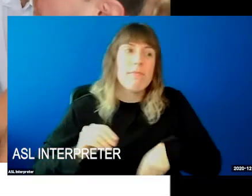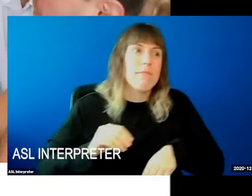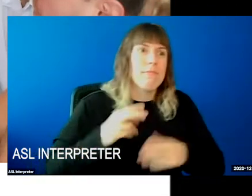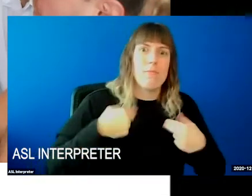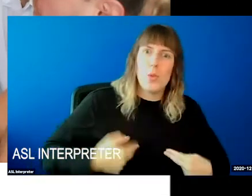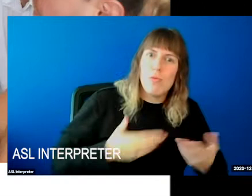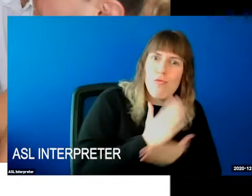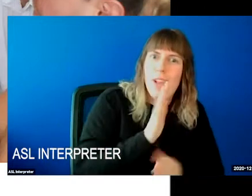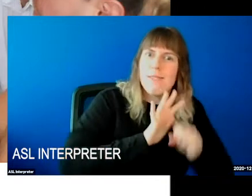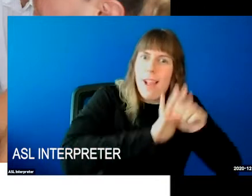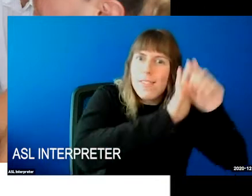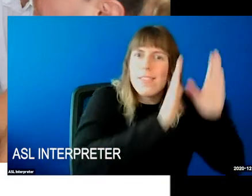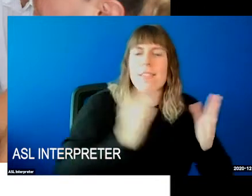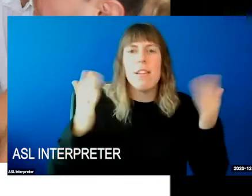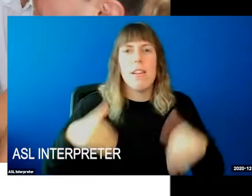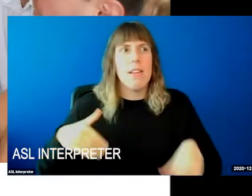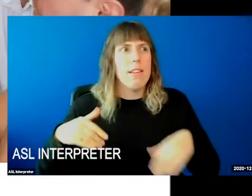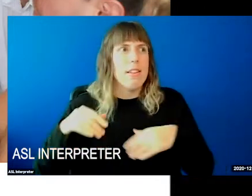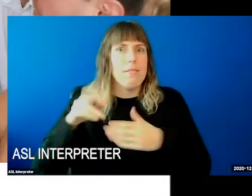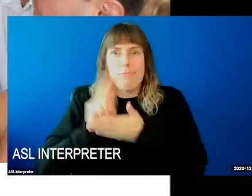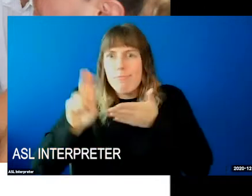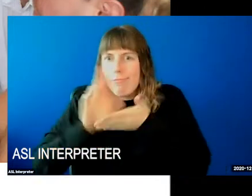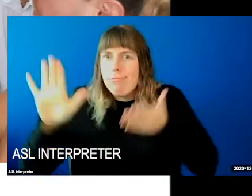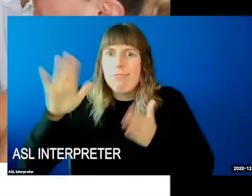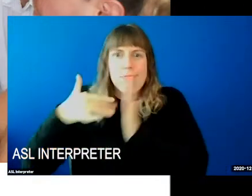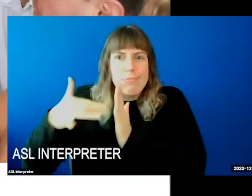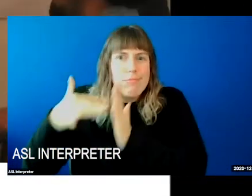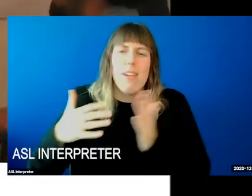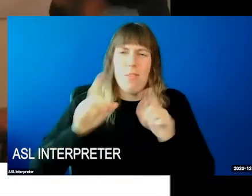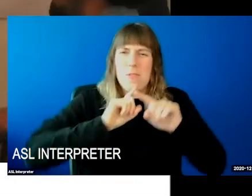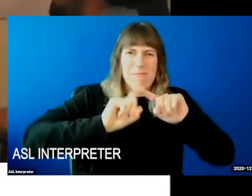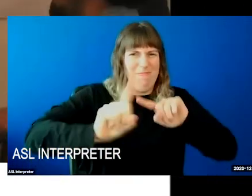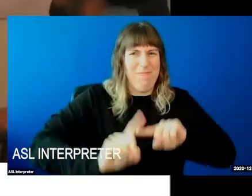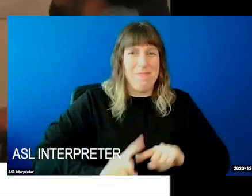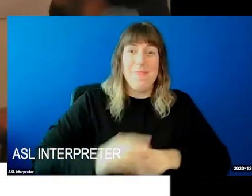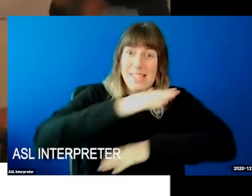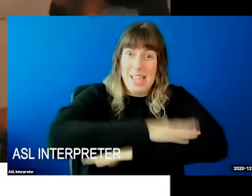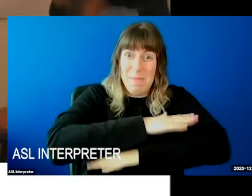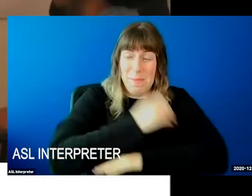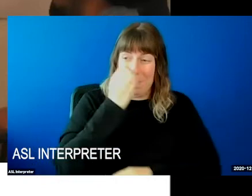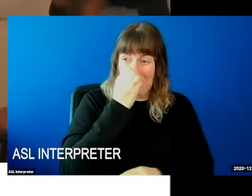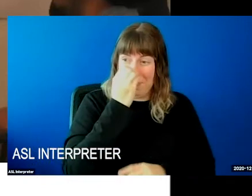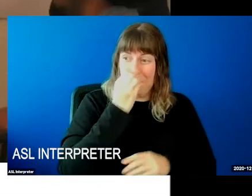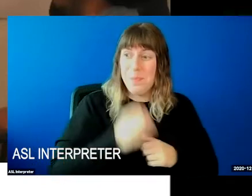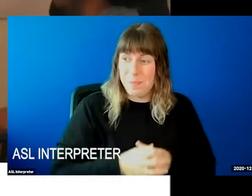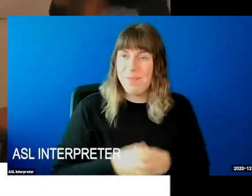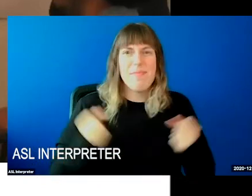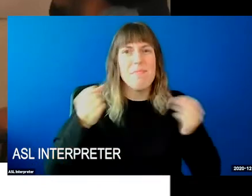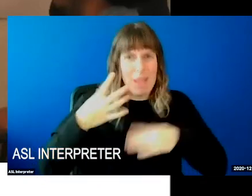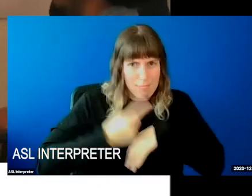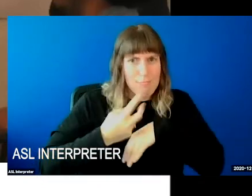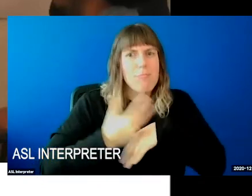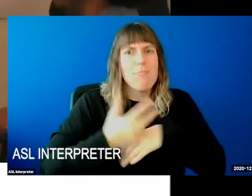human rights activists and academics at different tables, and continued to try over the days that followed.